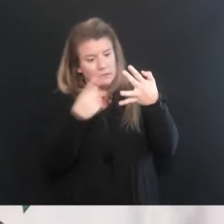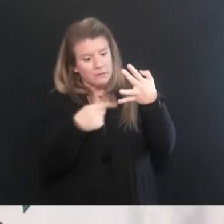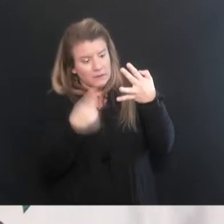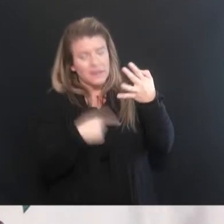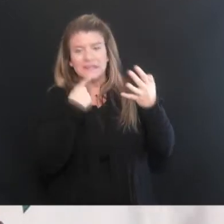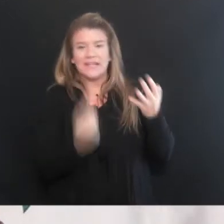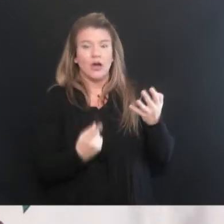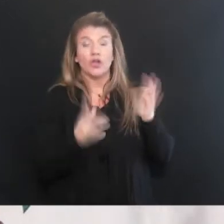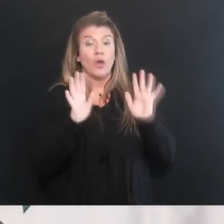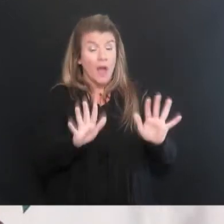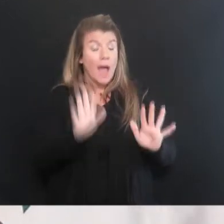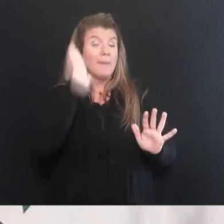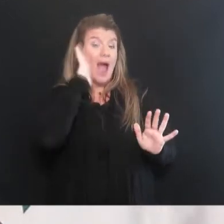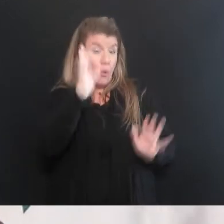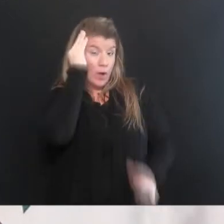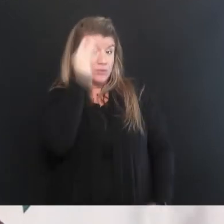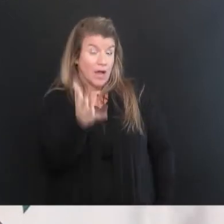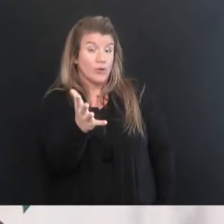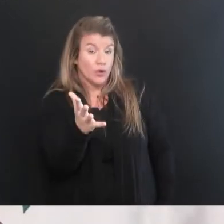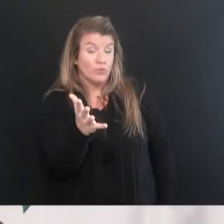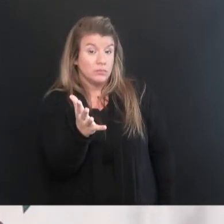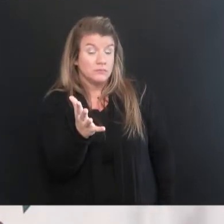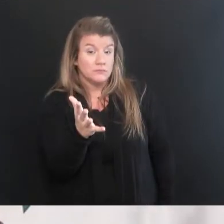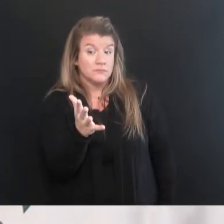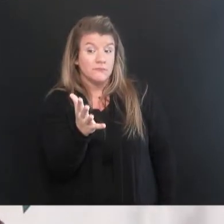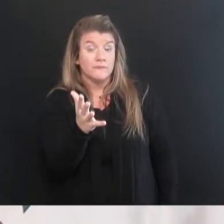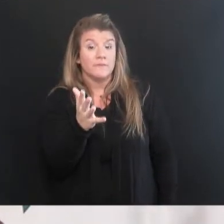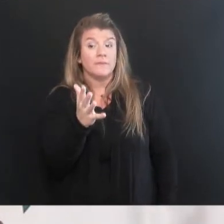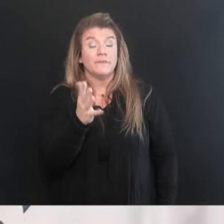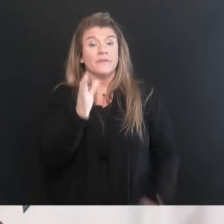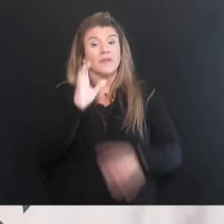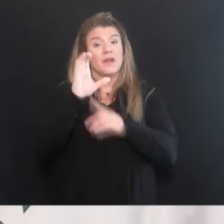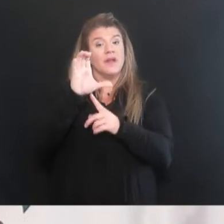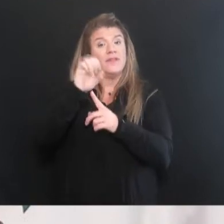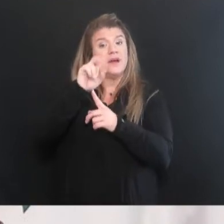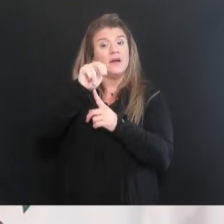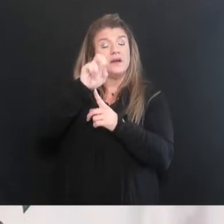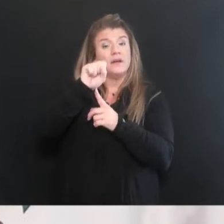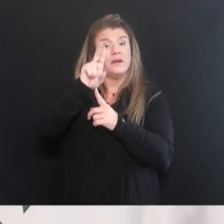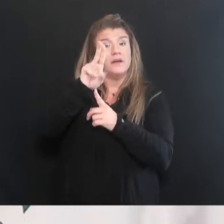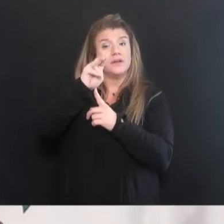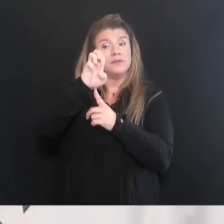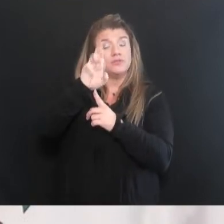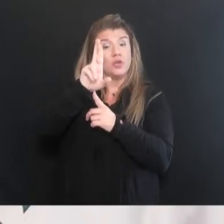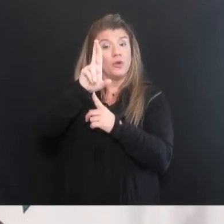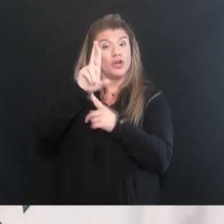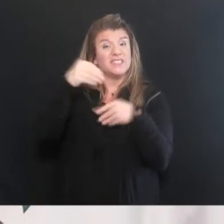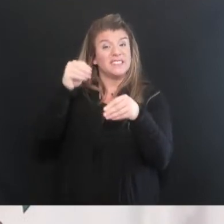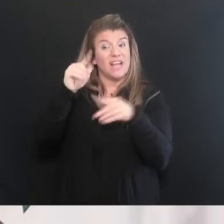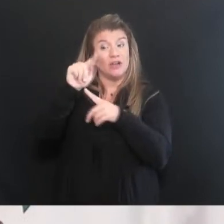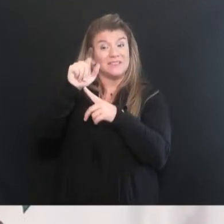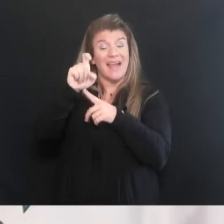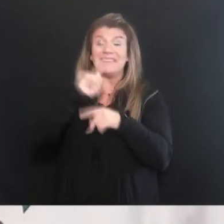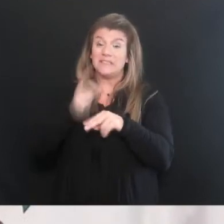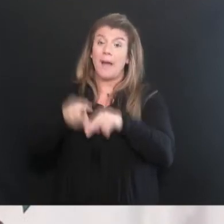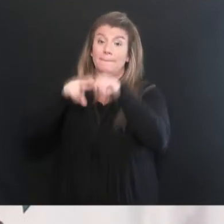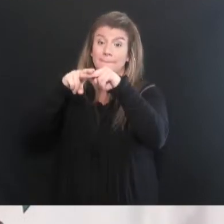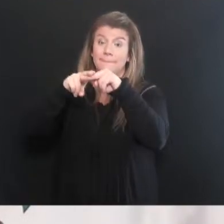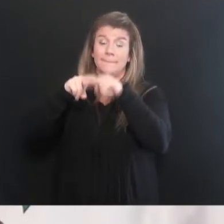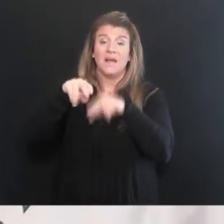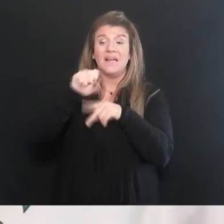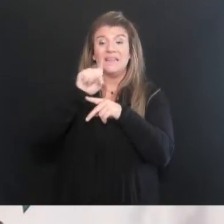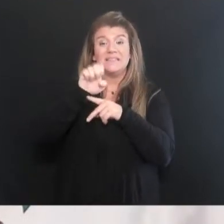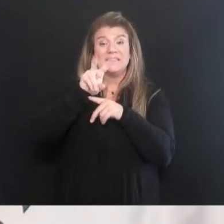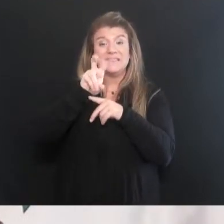everything. I will tell you that the consumer sales tax is significantly up. Severance tax are up.